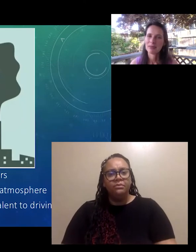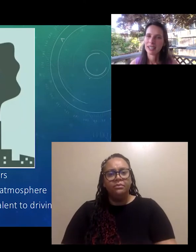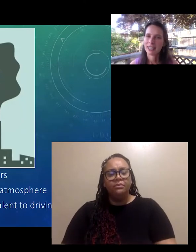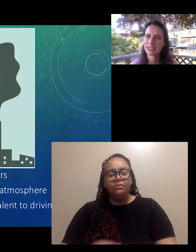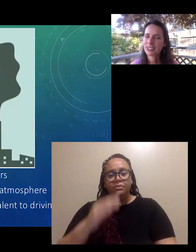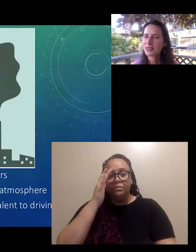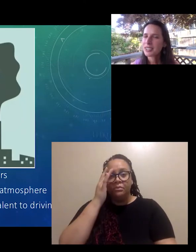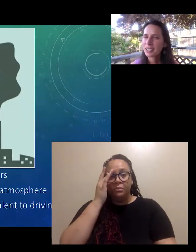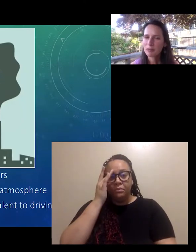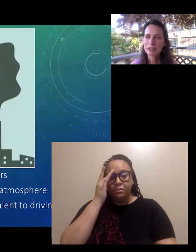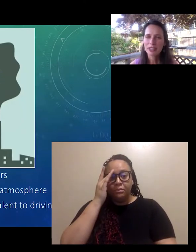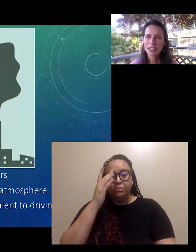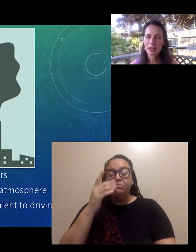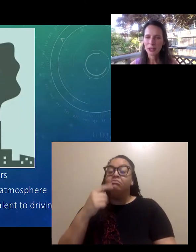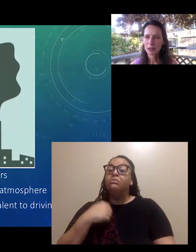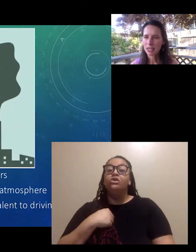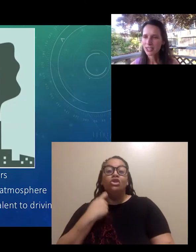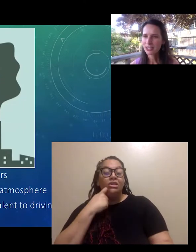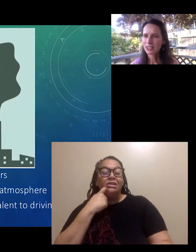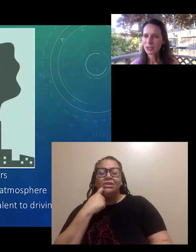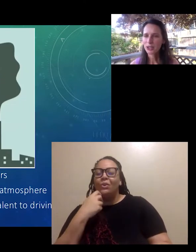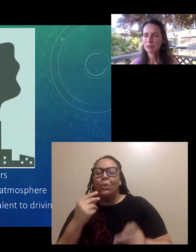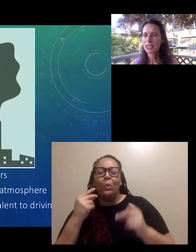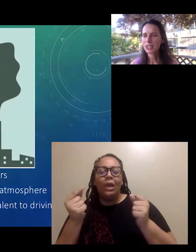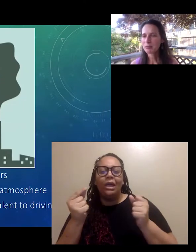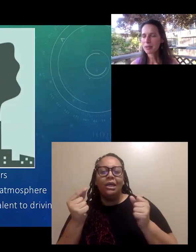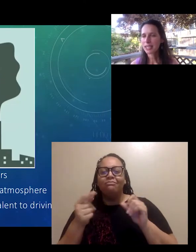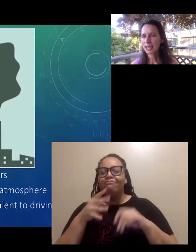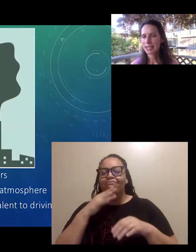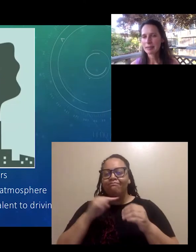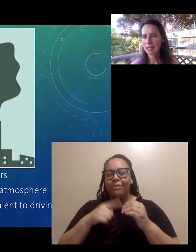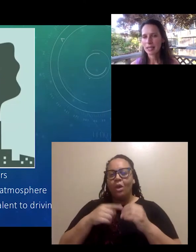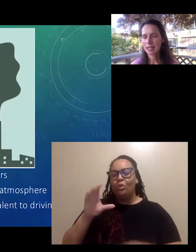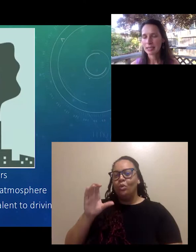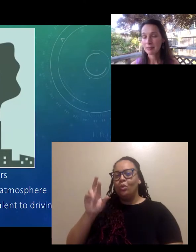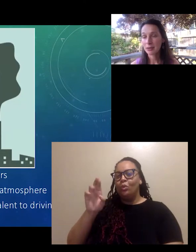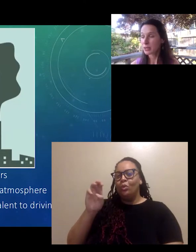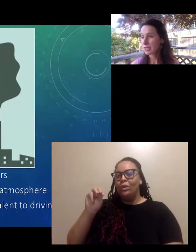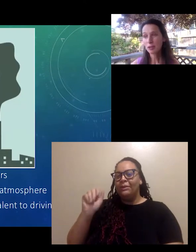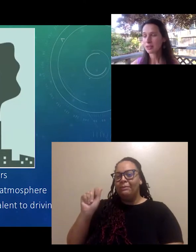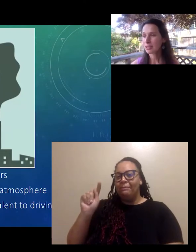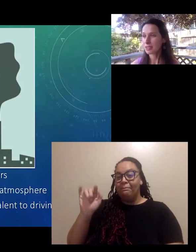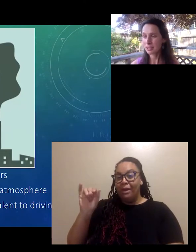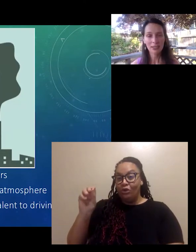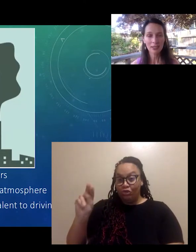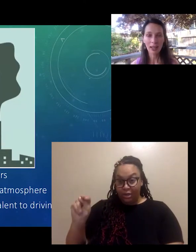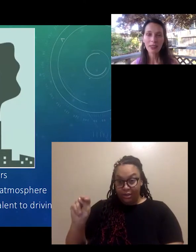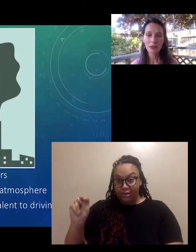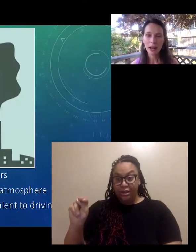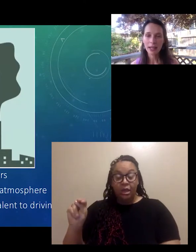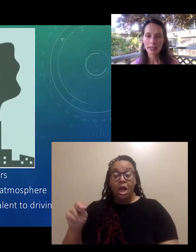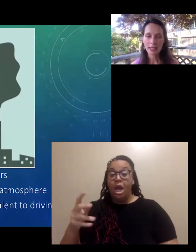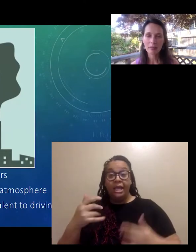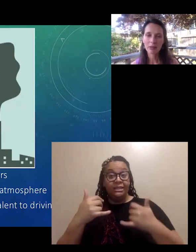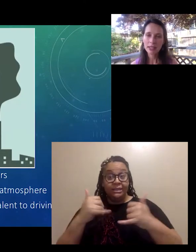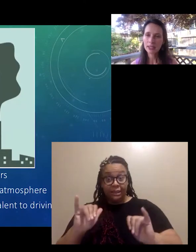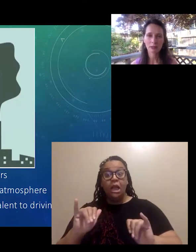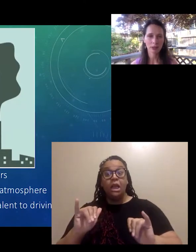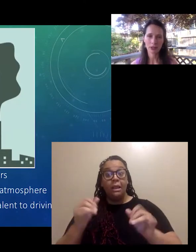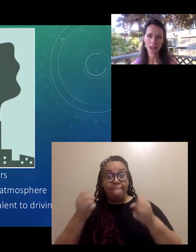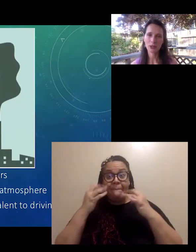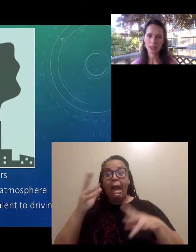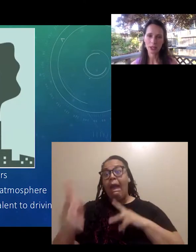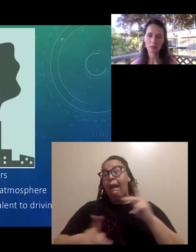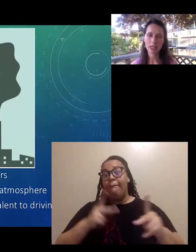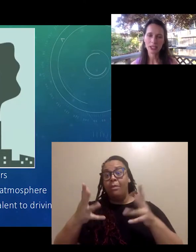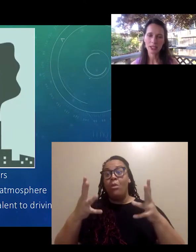Um, just want to talk briefly about cremation, you know, cremation became, um, is, is still on the rise, um, lots